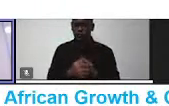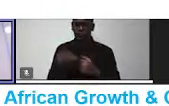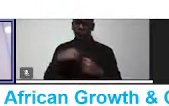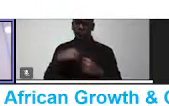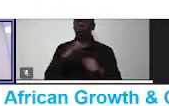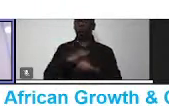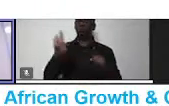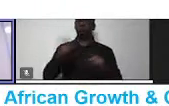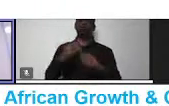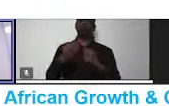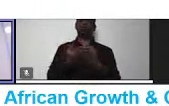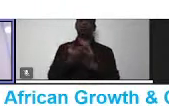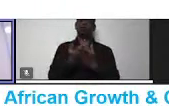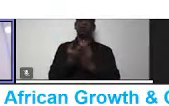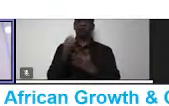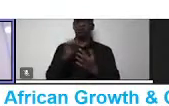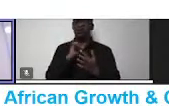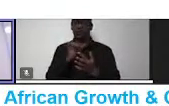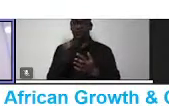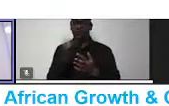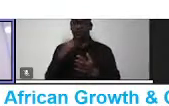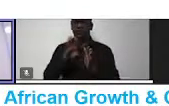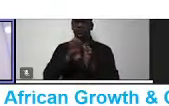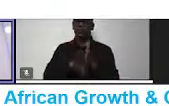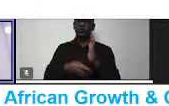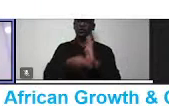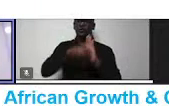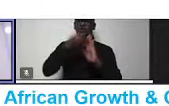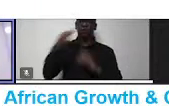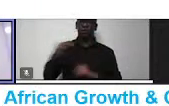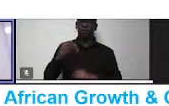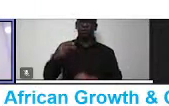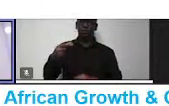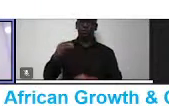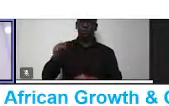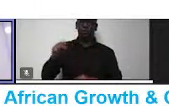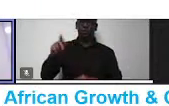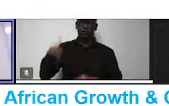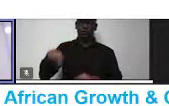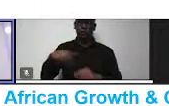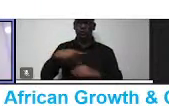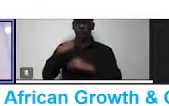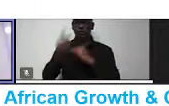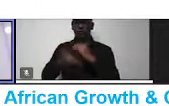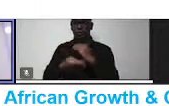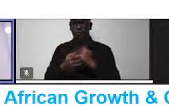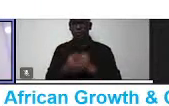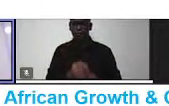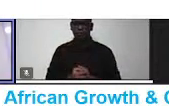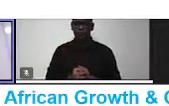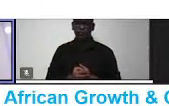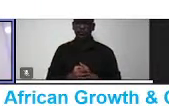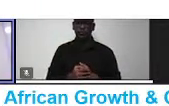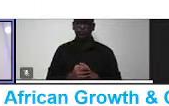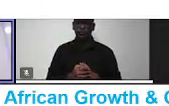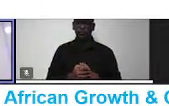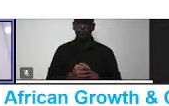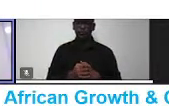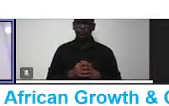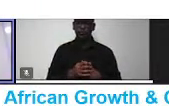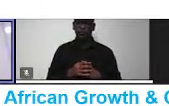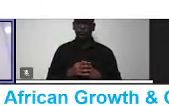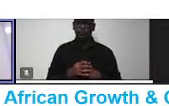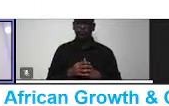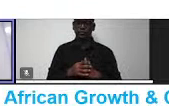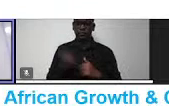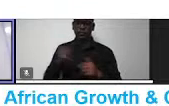products under the least developed GSP program. Sorry, I know this is all a bit, but it just shows the